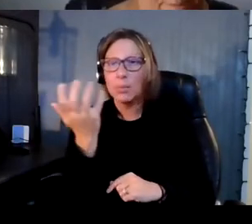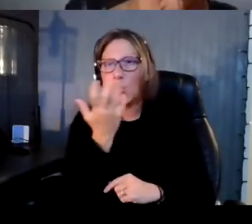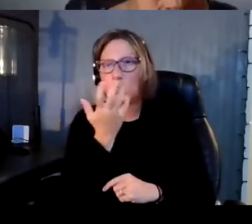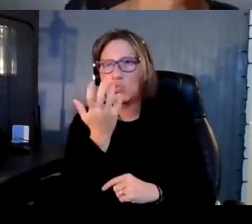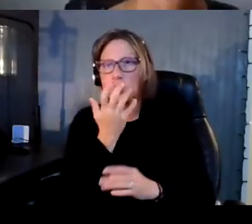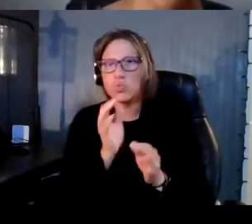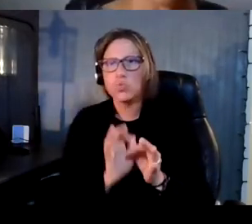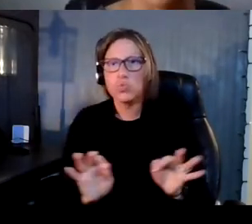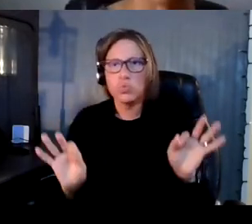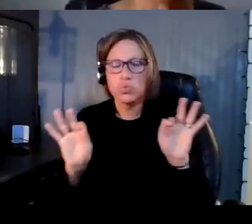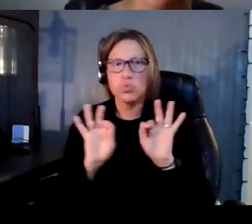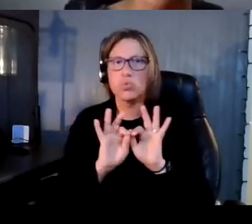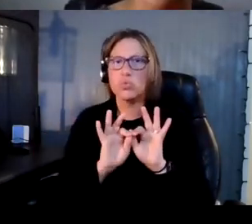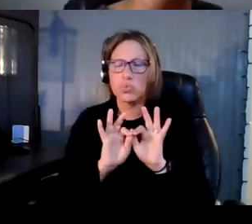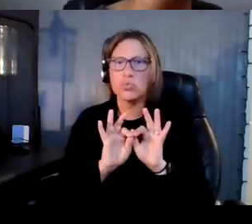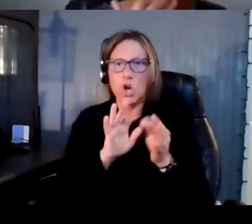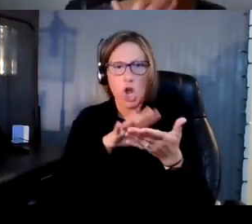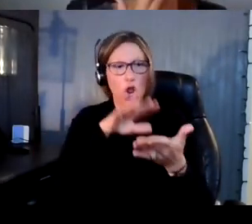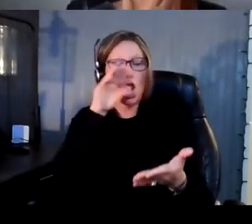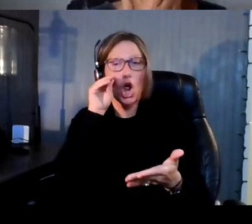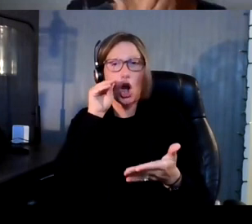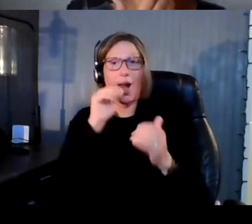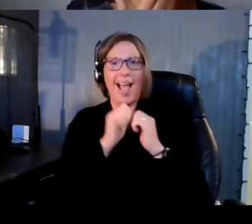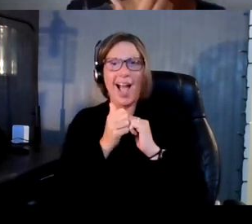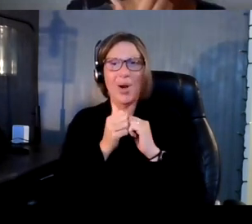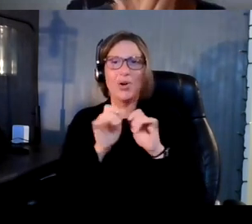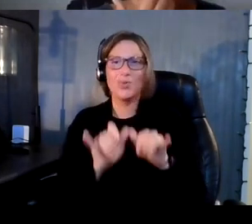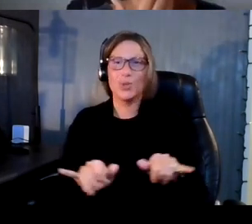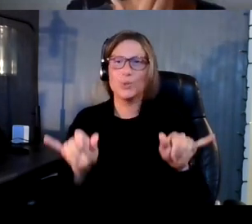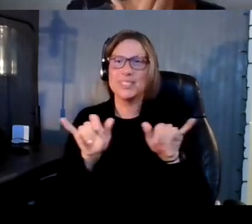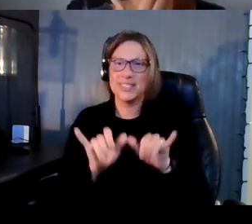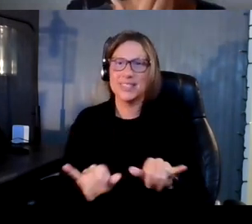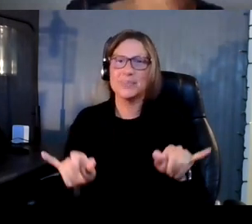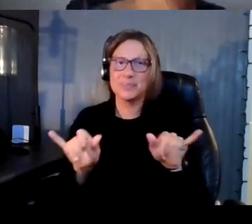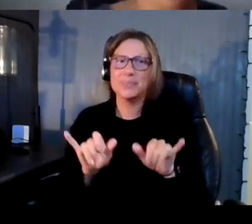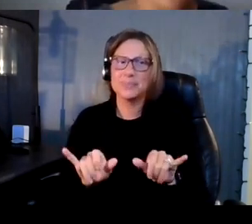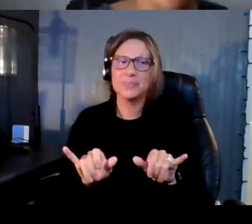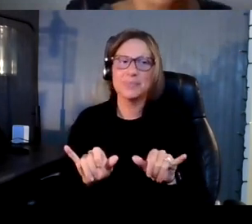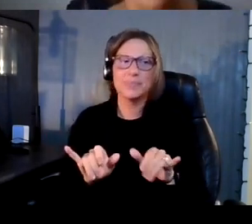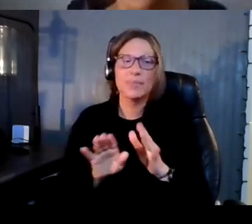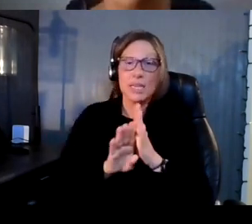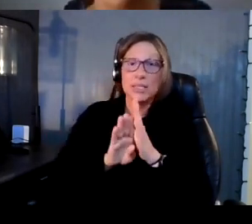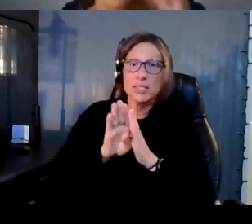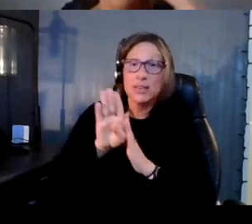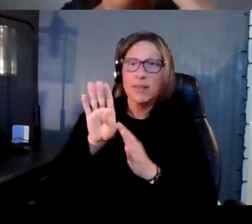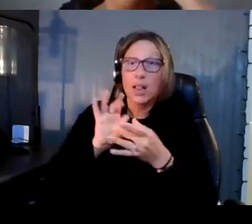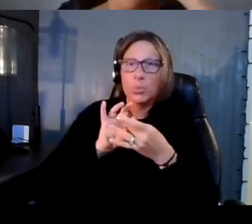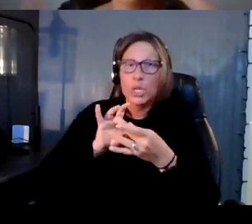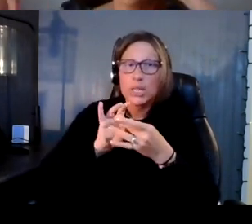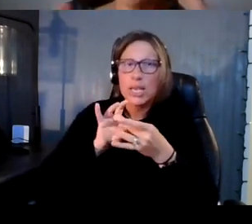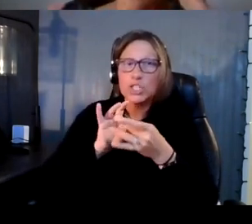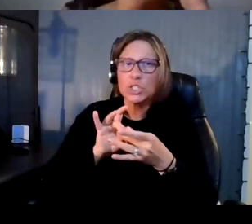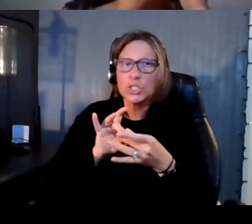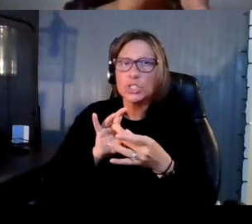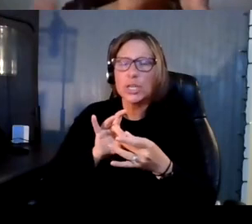be learned through routines. And it also helps develop relationships. Those concrete experiences provide